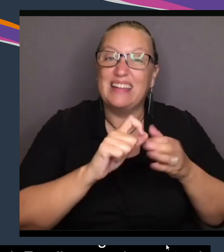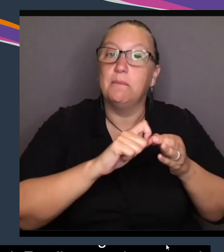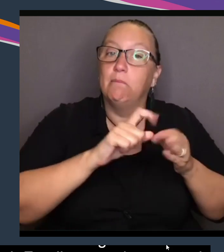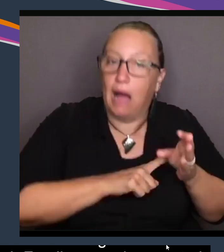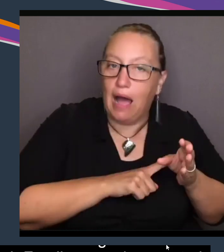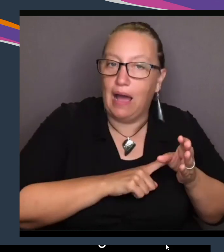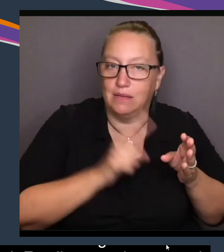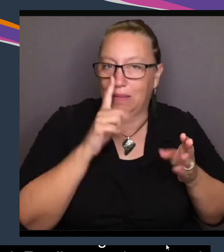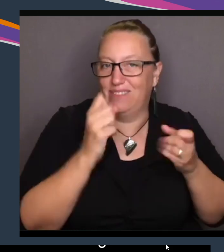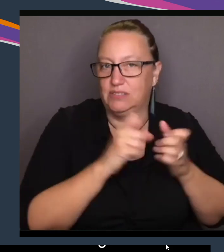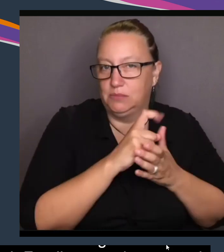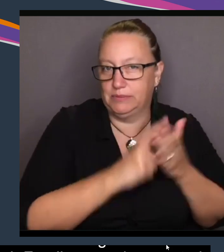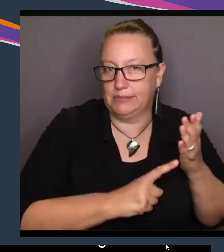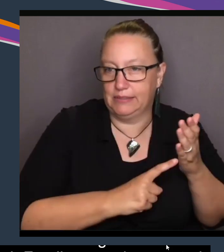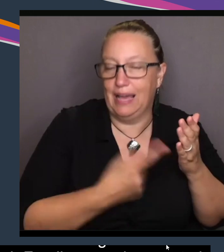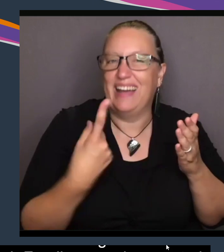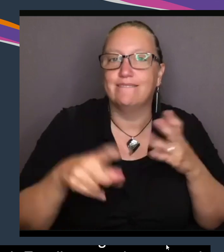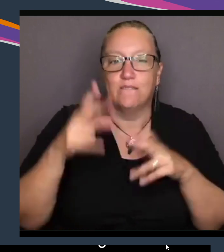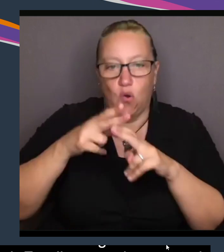over again today.